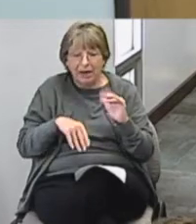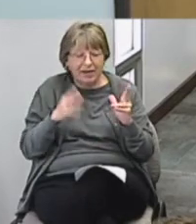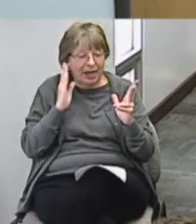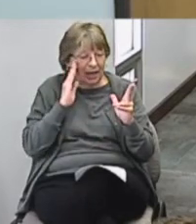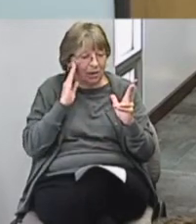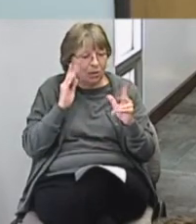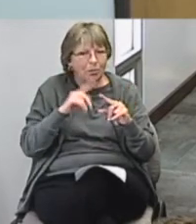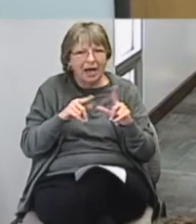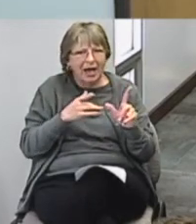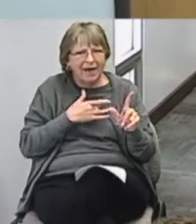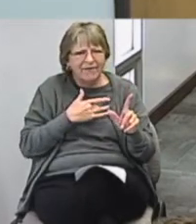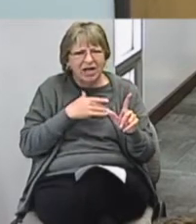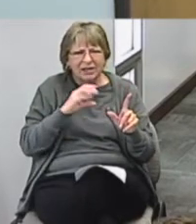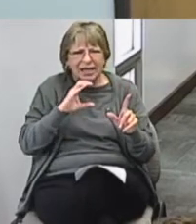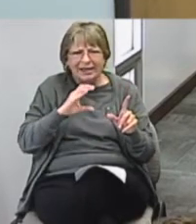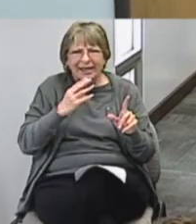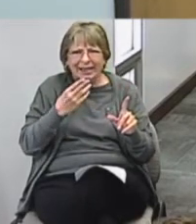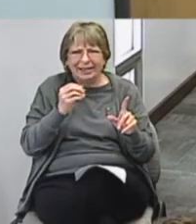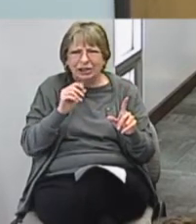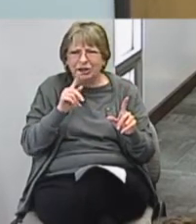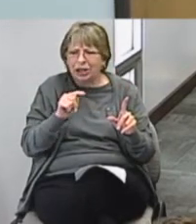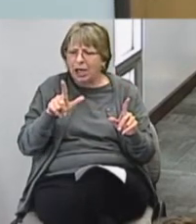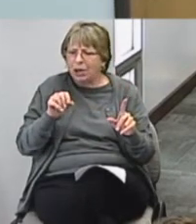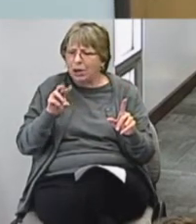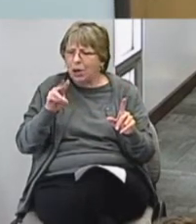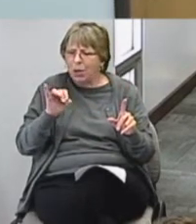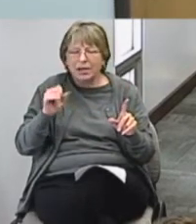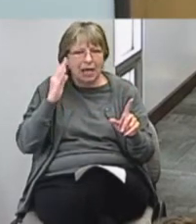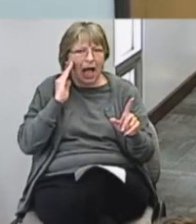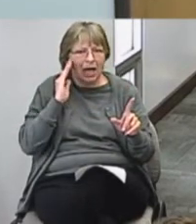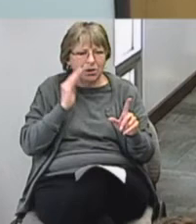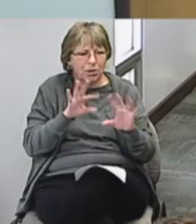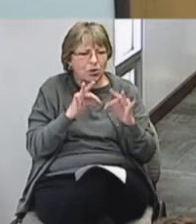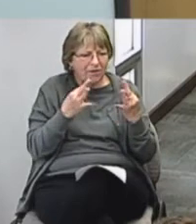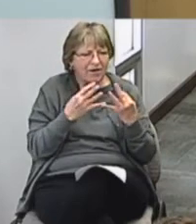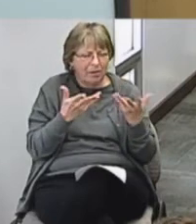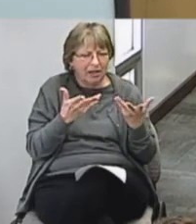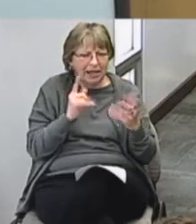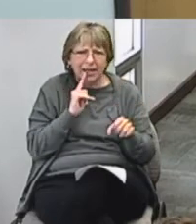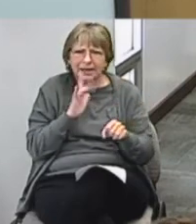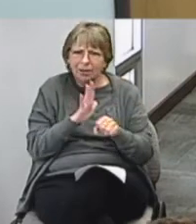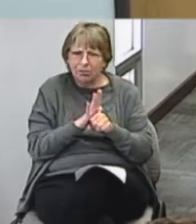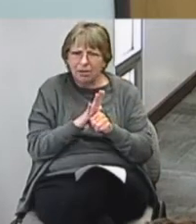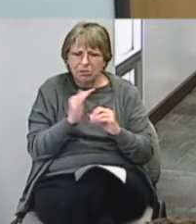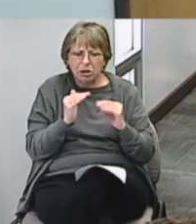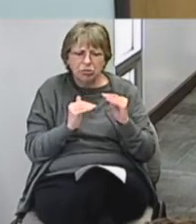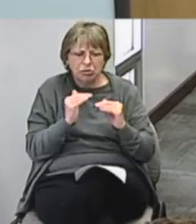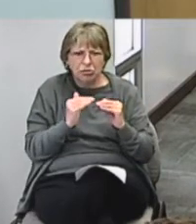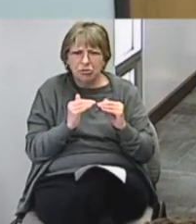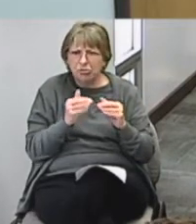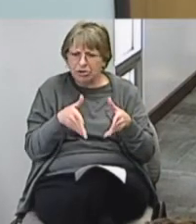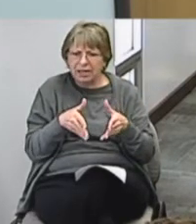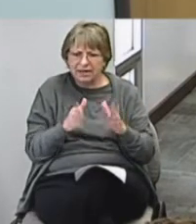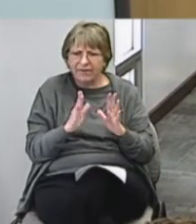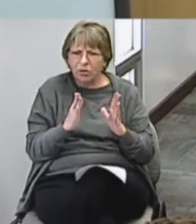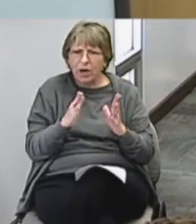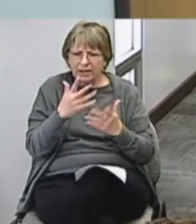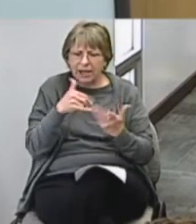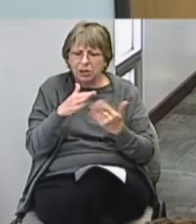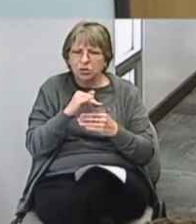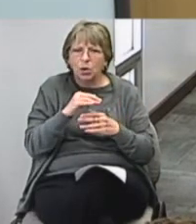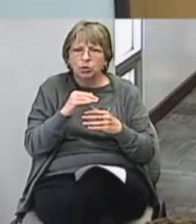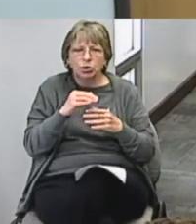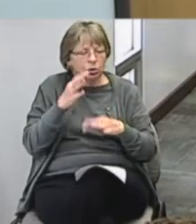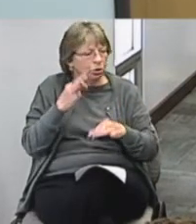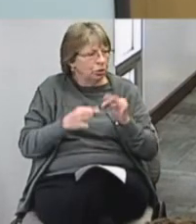Lewis, who was I knew the family growing up as a youngster, and he has a commitment to civil rights and social justice, and he actually did some things that